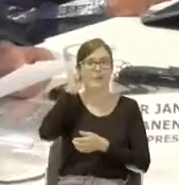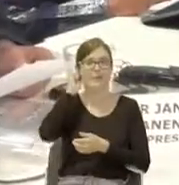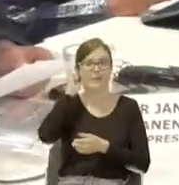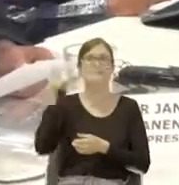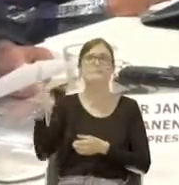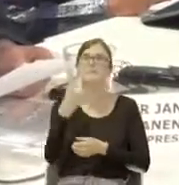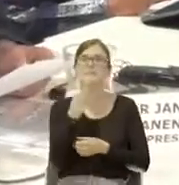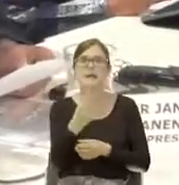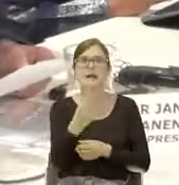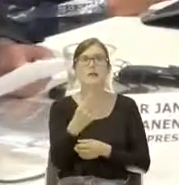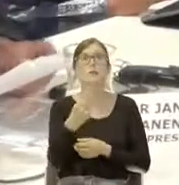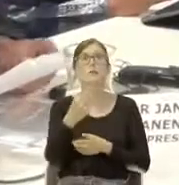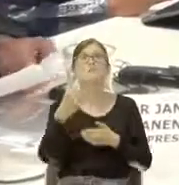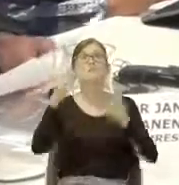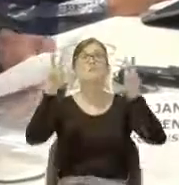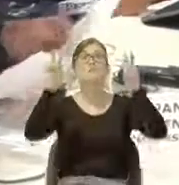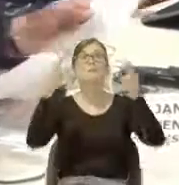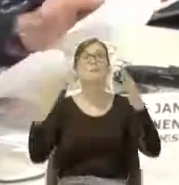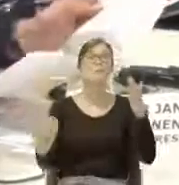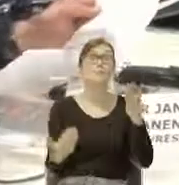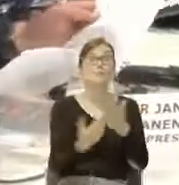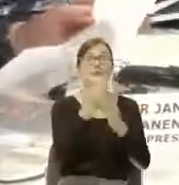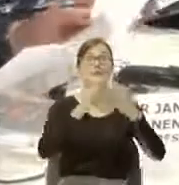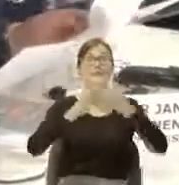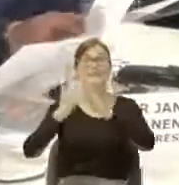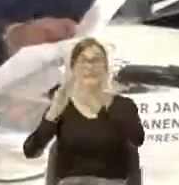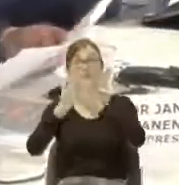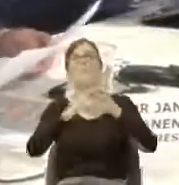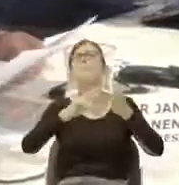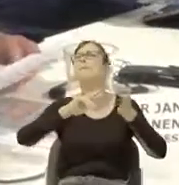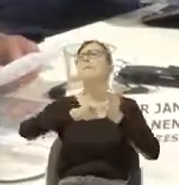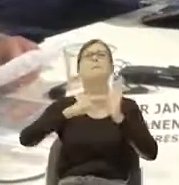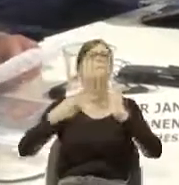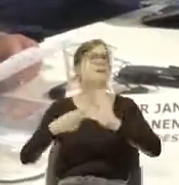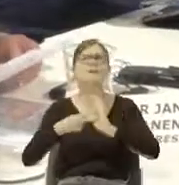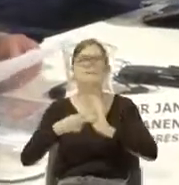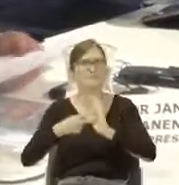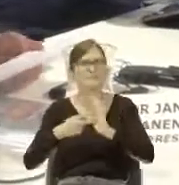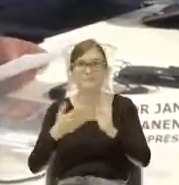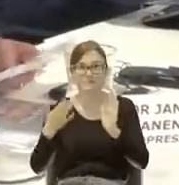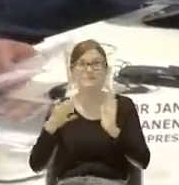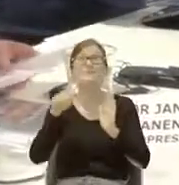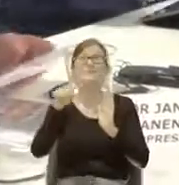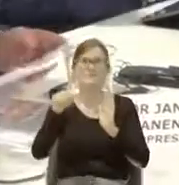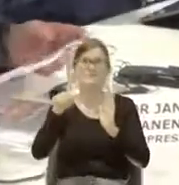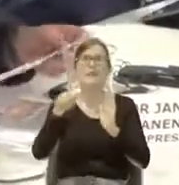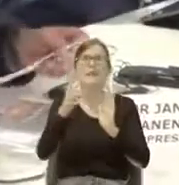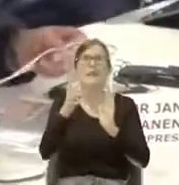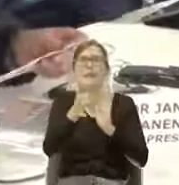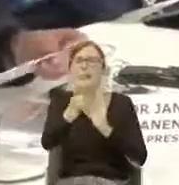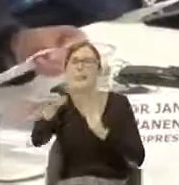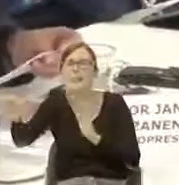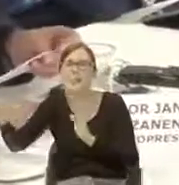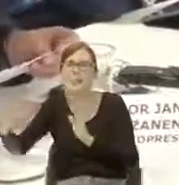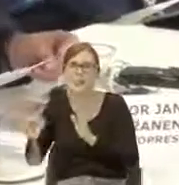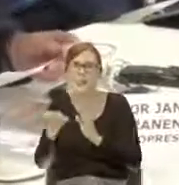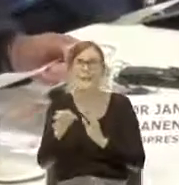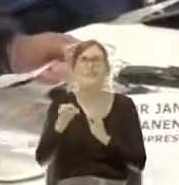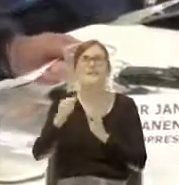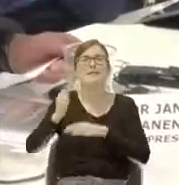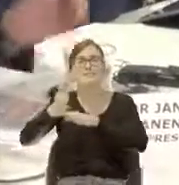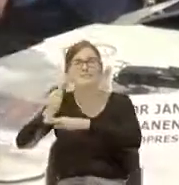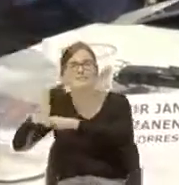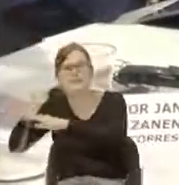us, the cities, the regions. It is the agenda of the planet, of prosperity, of